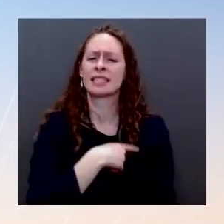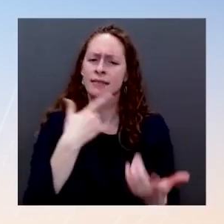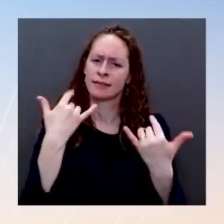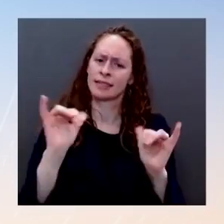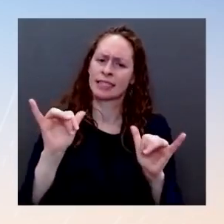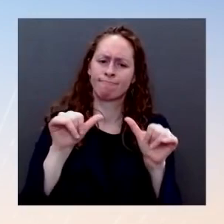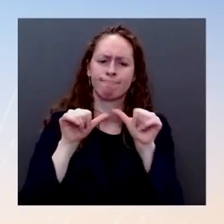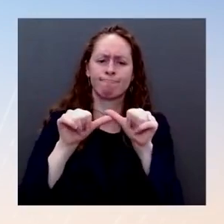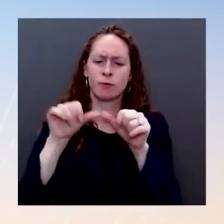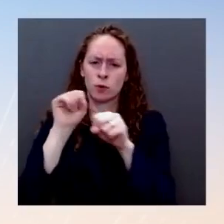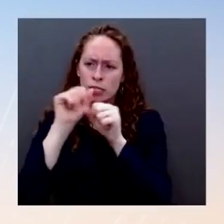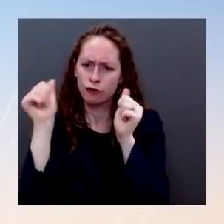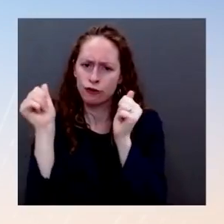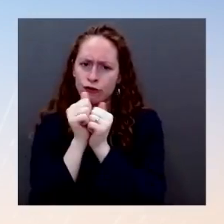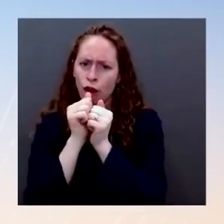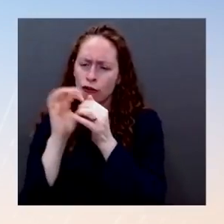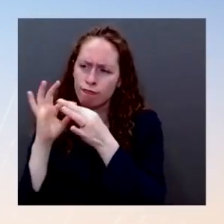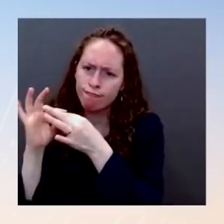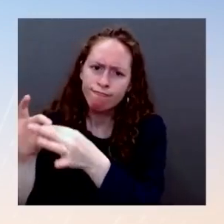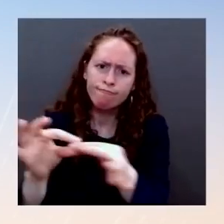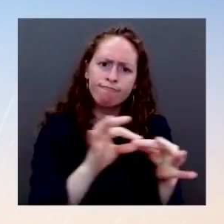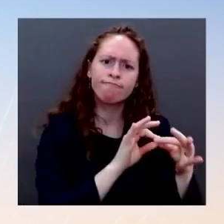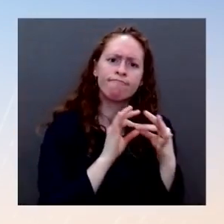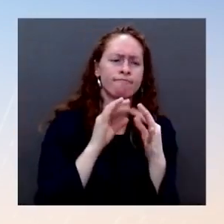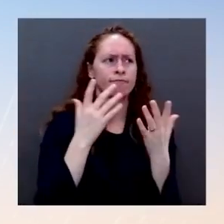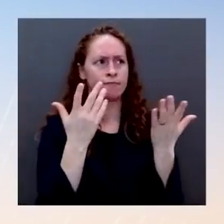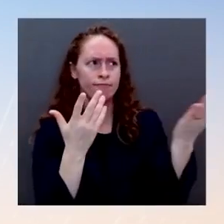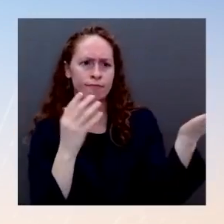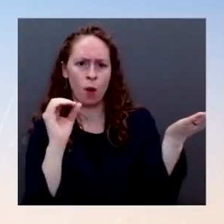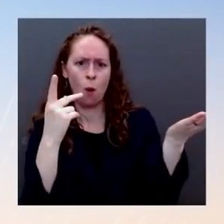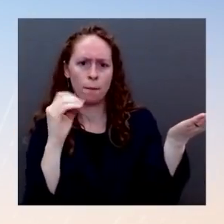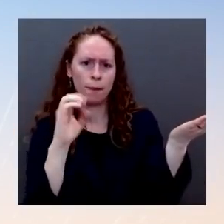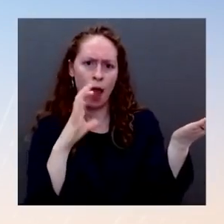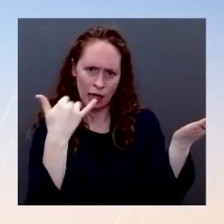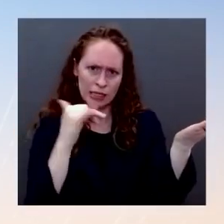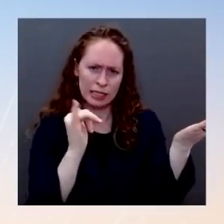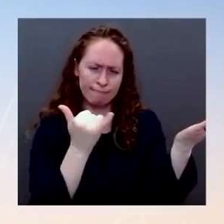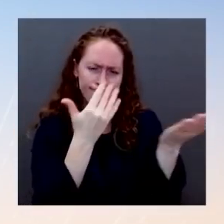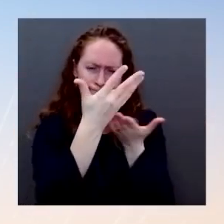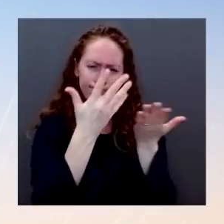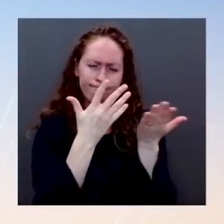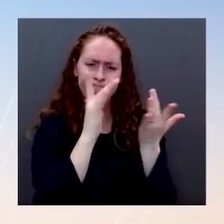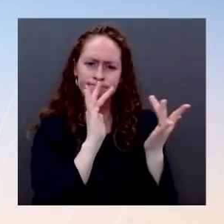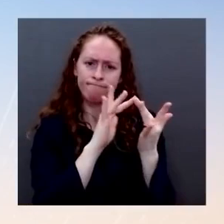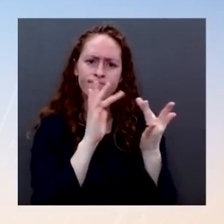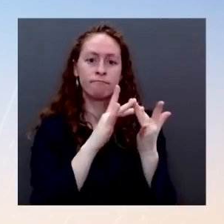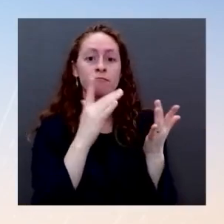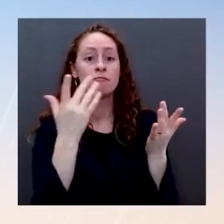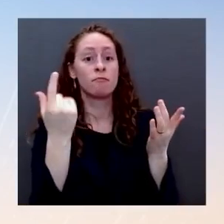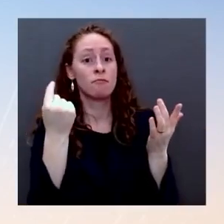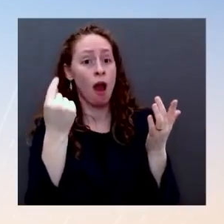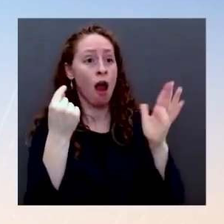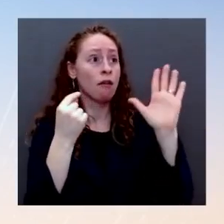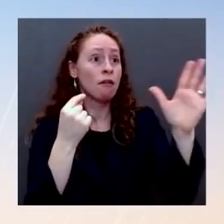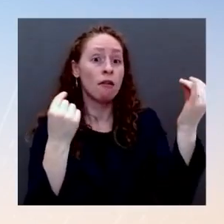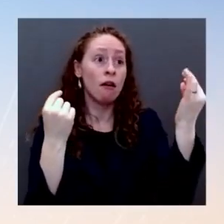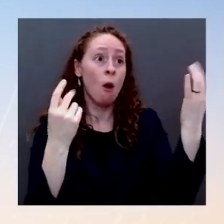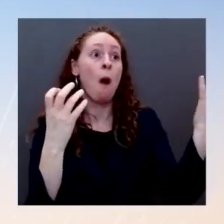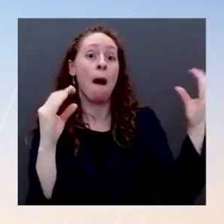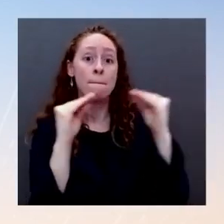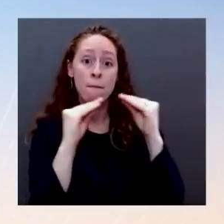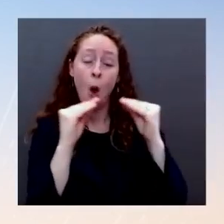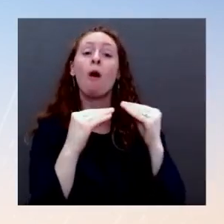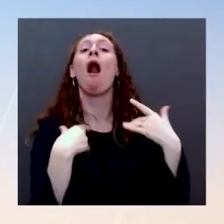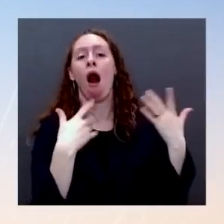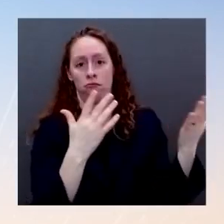welcome OPEC Plus decision to continue increases in production. And together with our recent release from the SPR, we